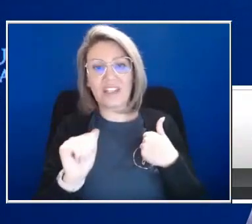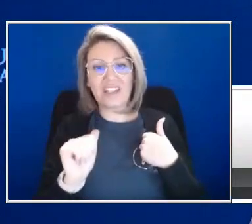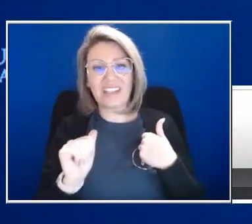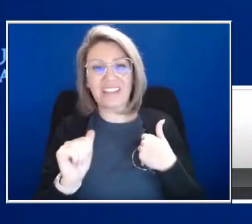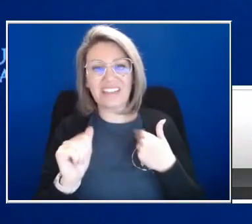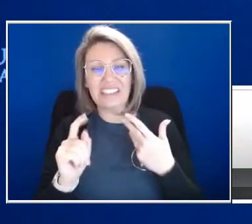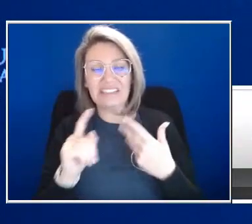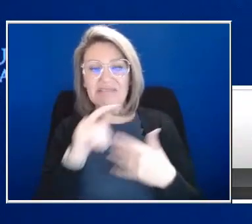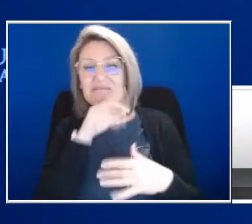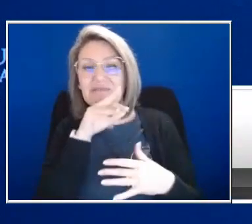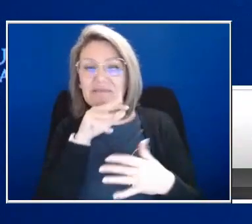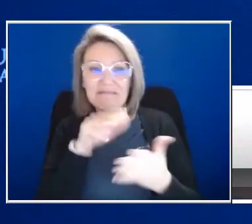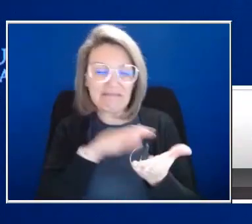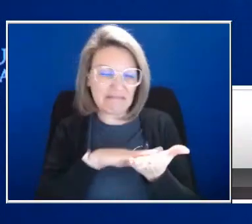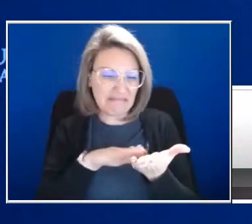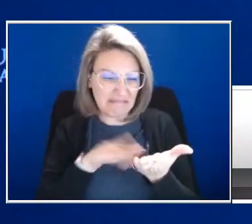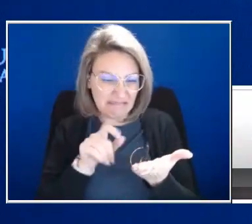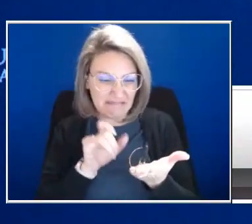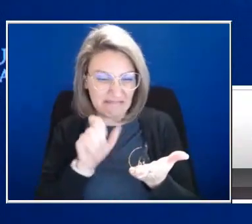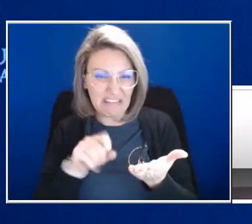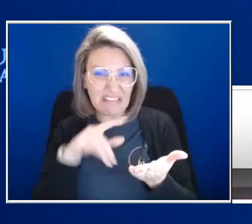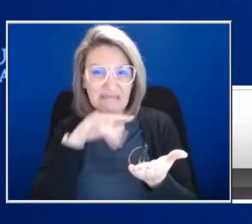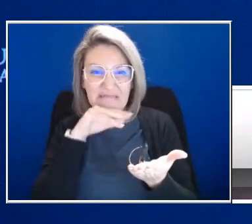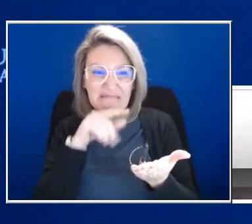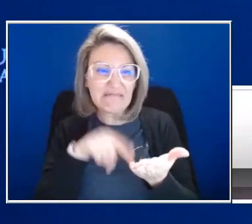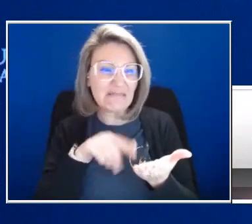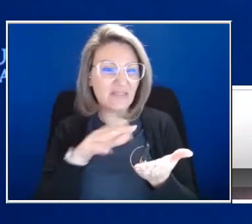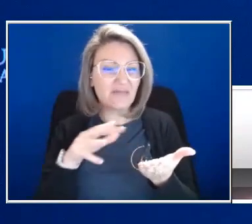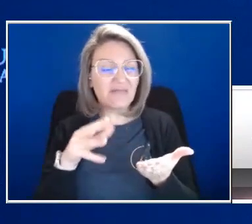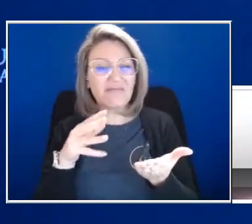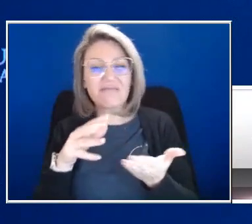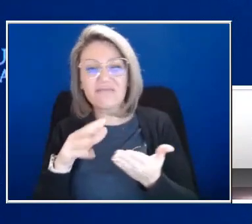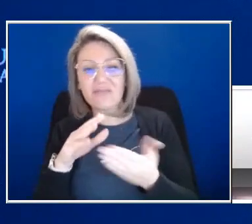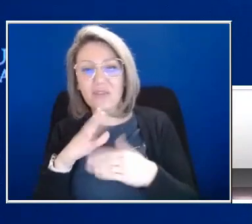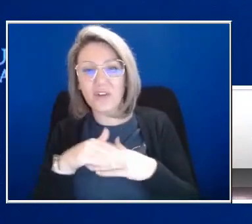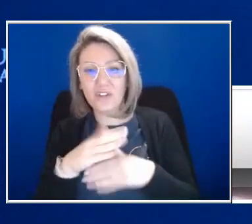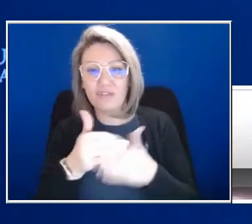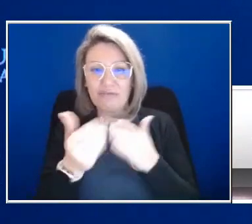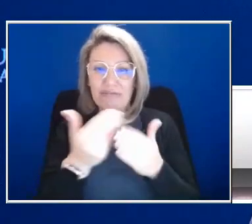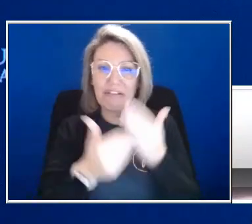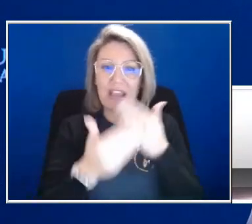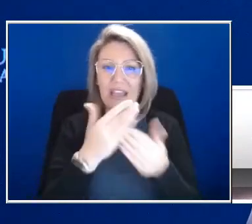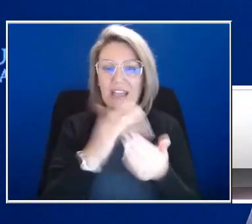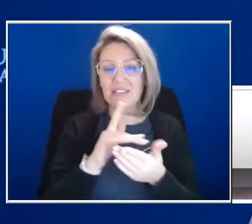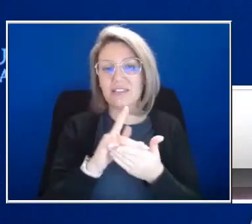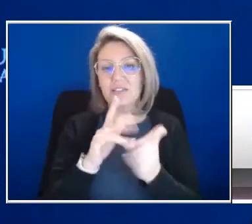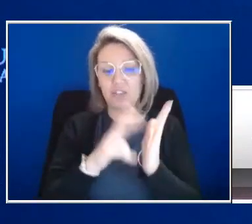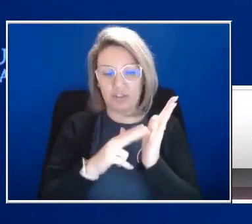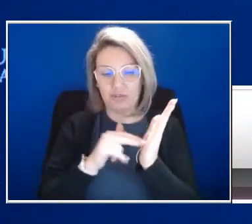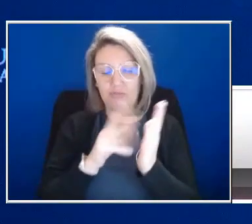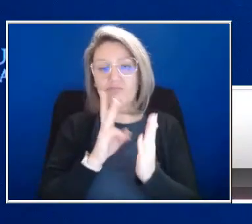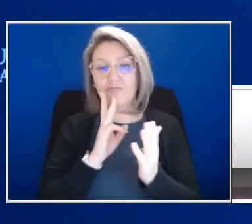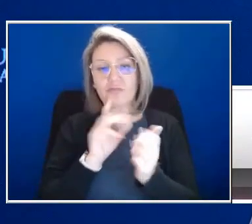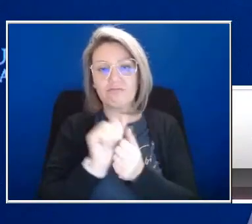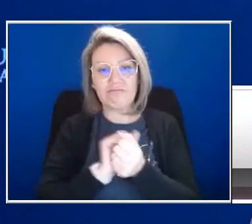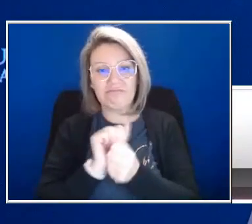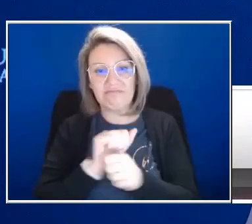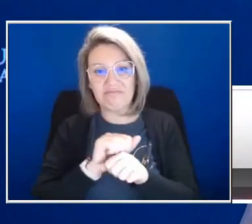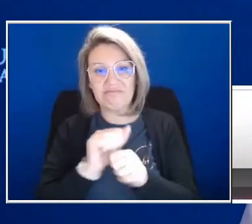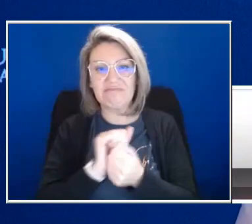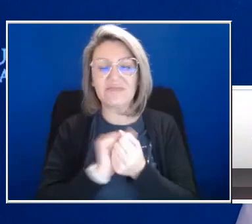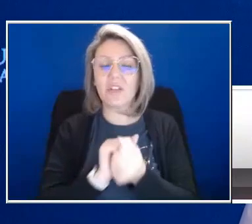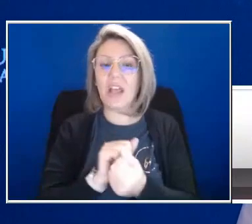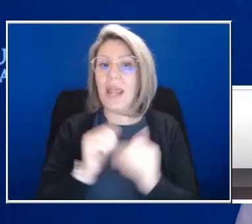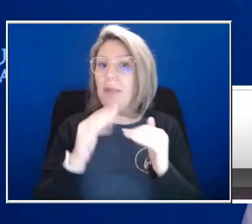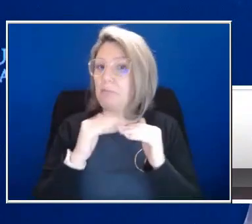visible soil or particulate matter on your hands. Hand washing with soap and water is the best, you know, at least 20 seconds. But also,